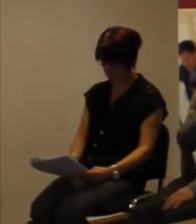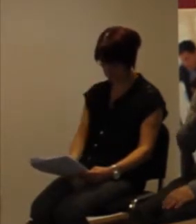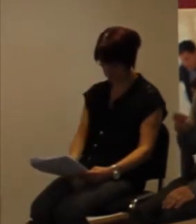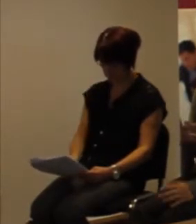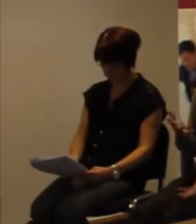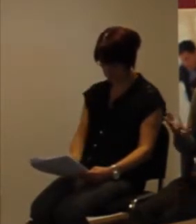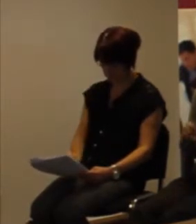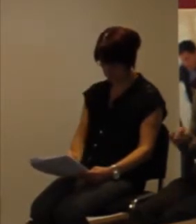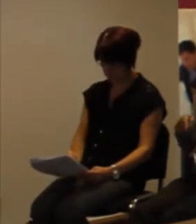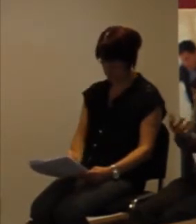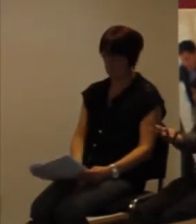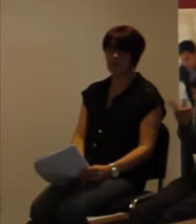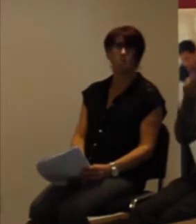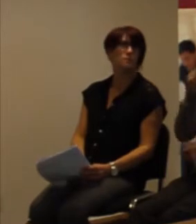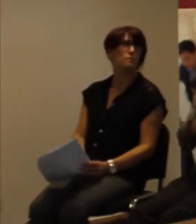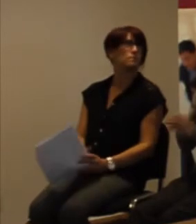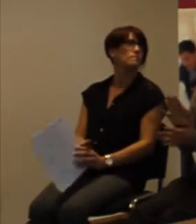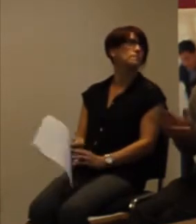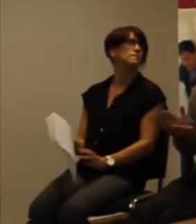fair answer as I can give you at this point.